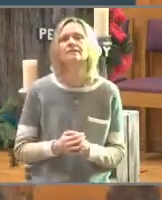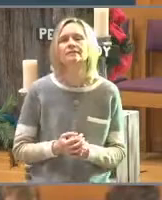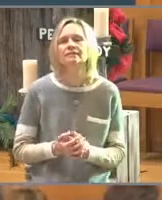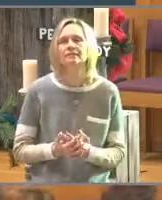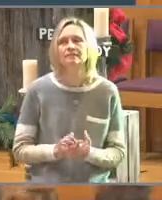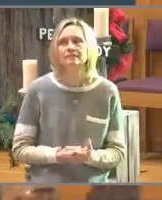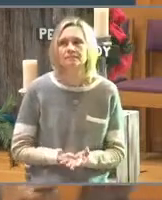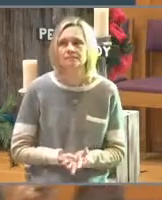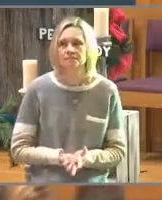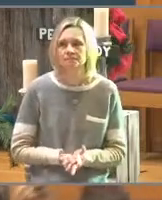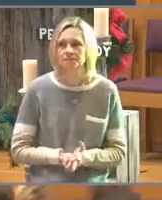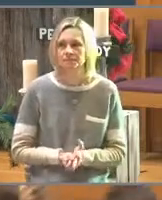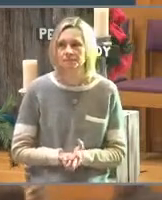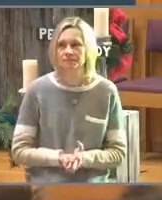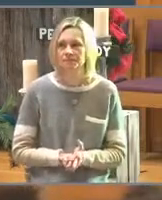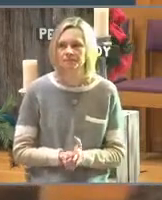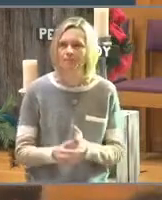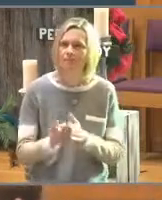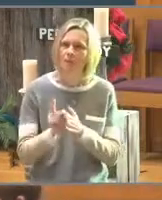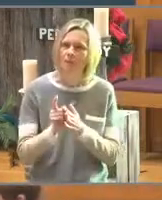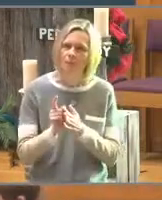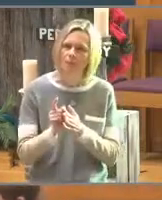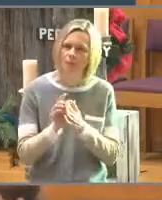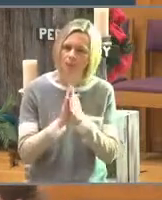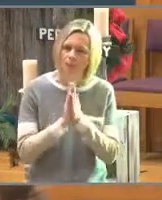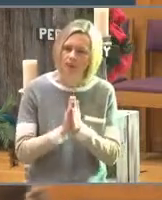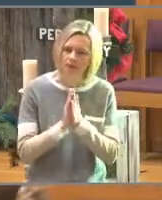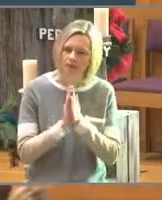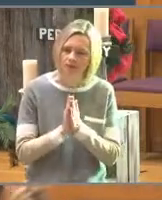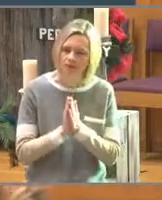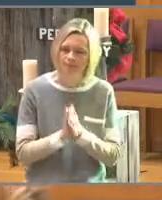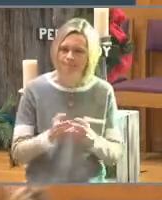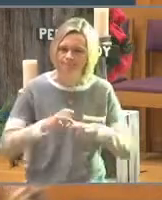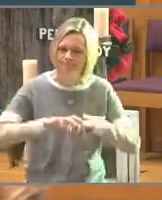Well, let's just take a little moment and let's pray together. So let's take a seat.